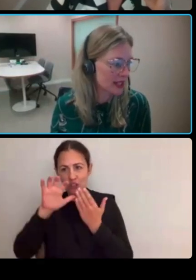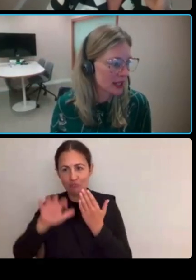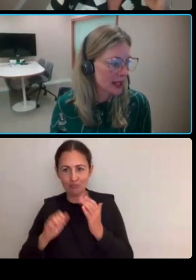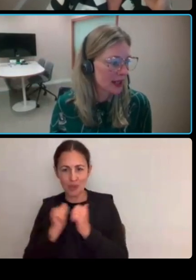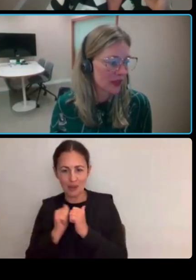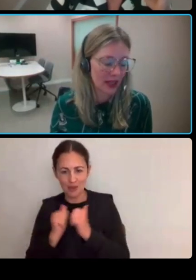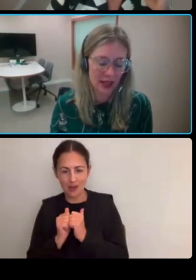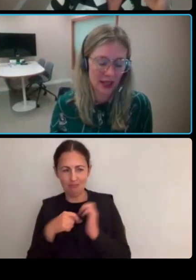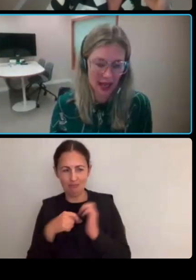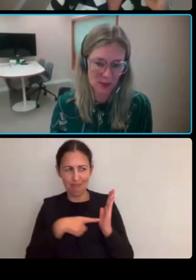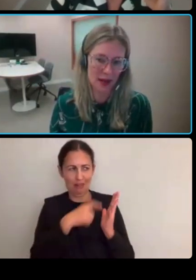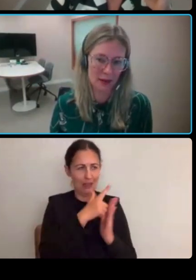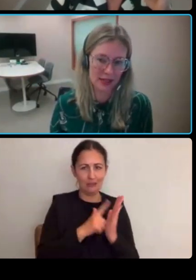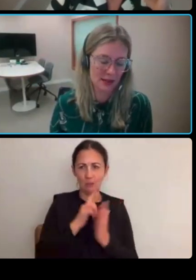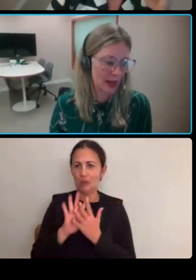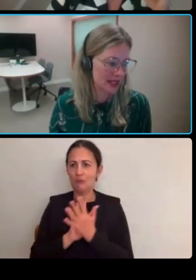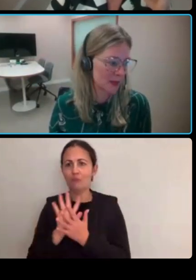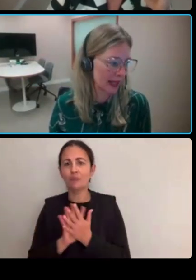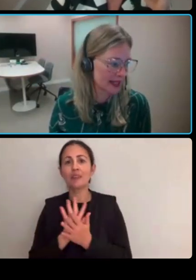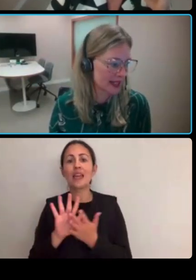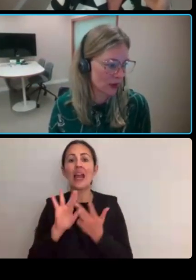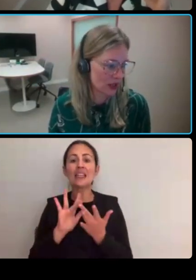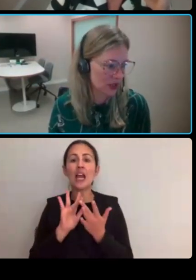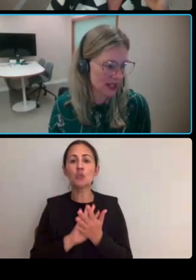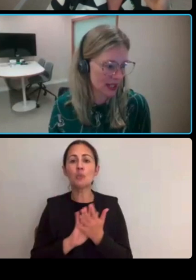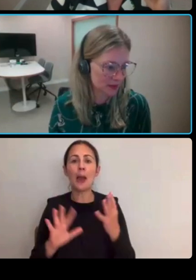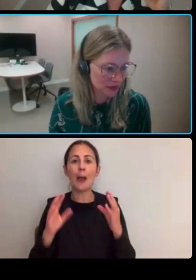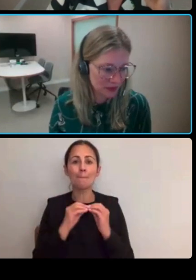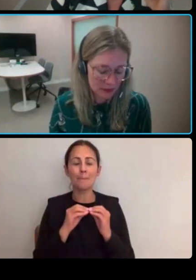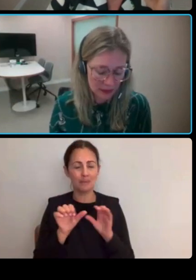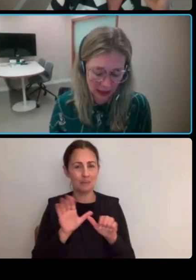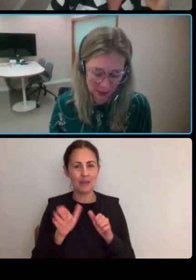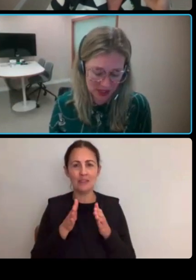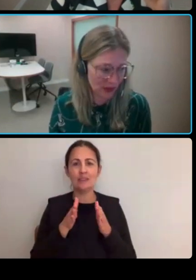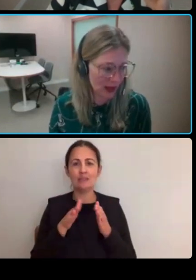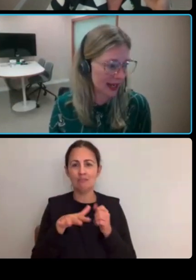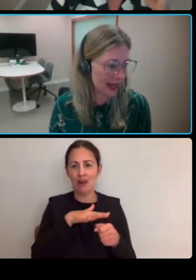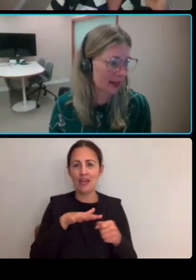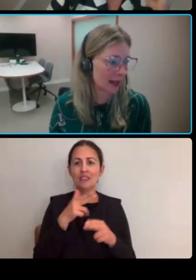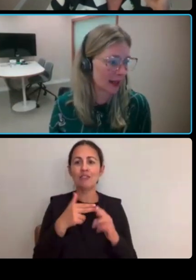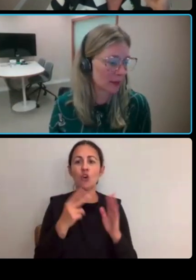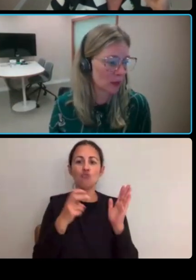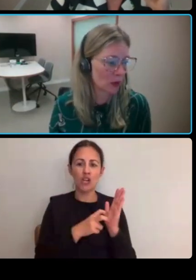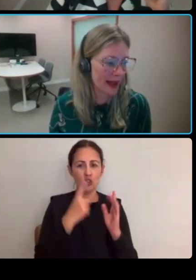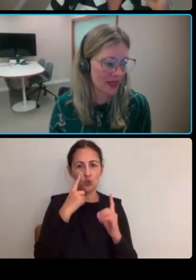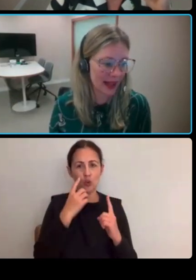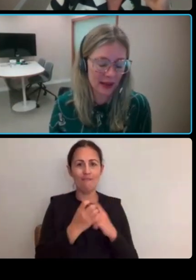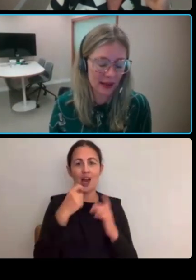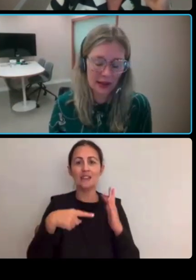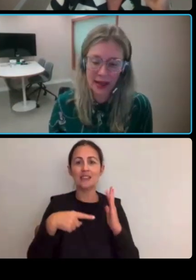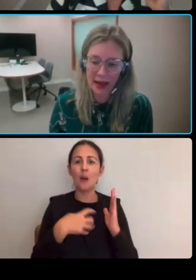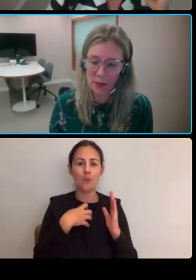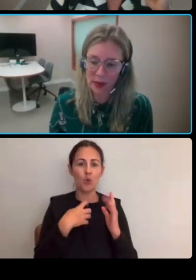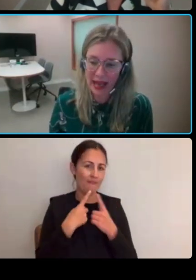And the Engagement Hub is the best place to register to find out more about